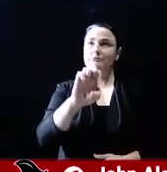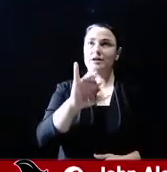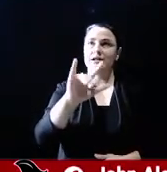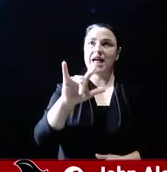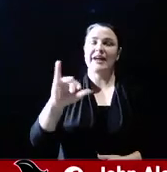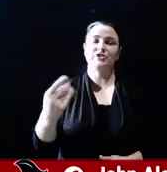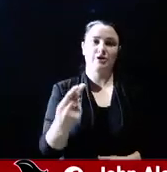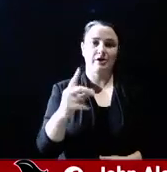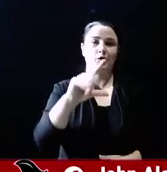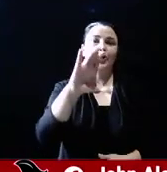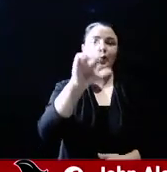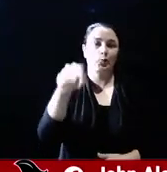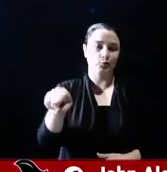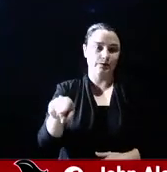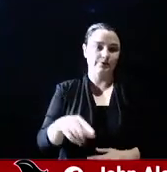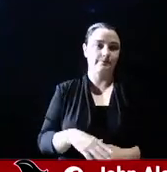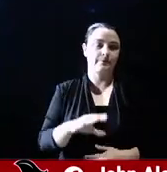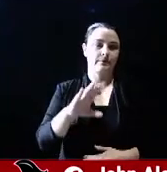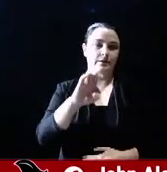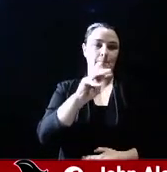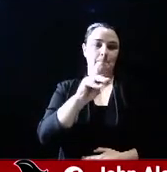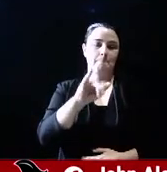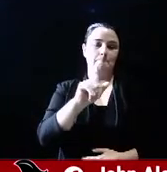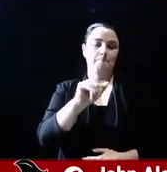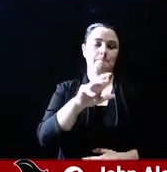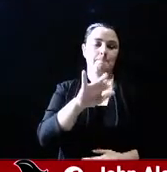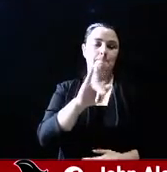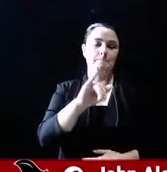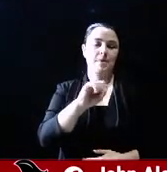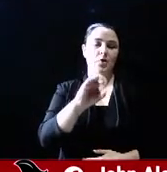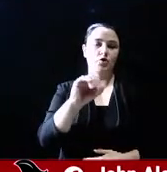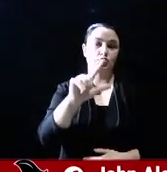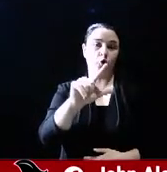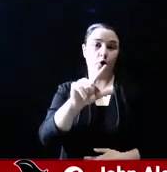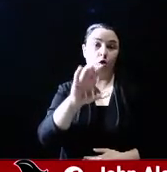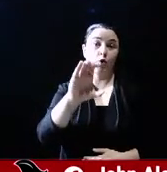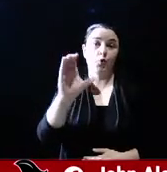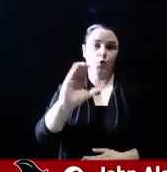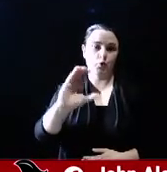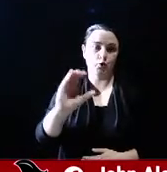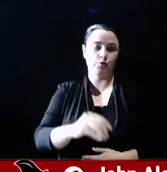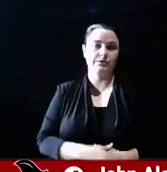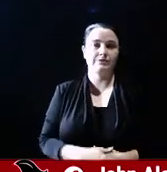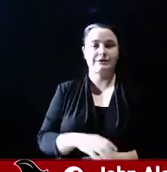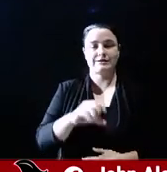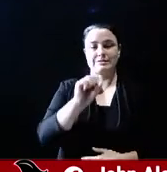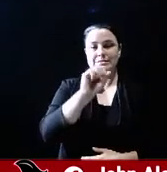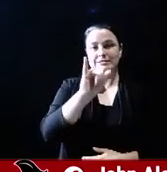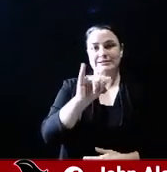Marisol Cruz Ramos. Sydney Monte Carrit.